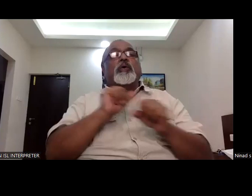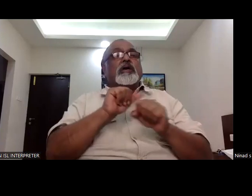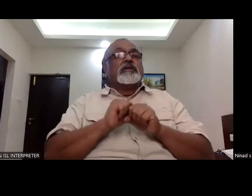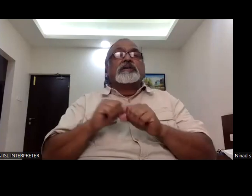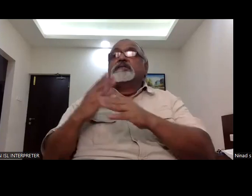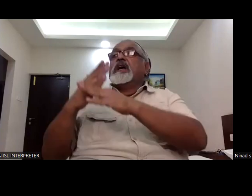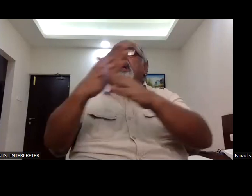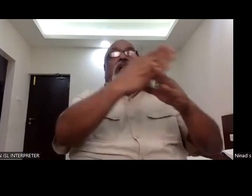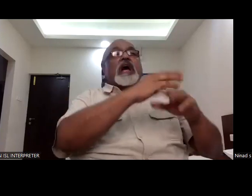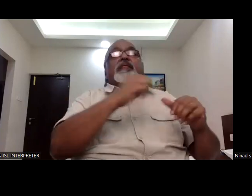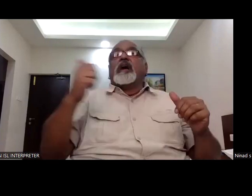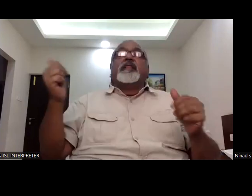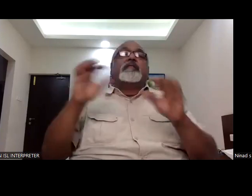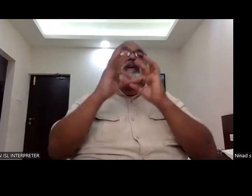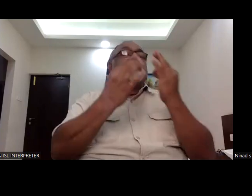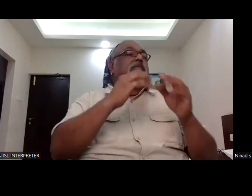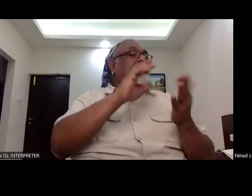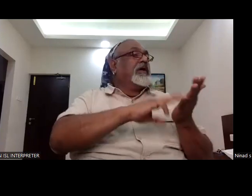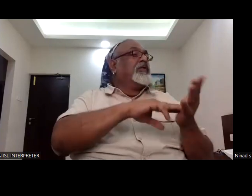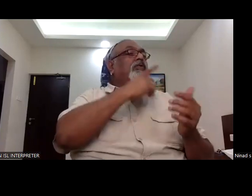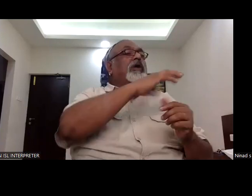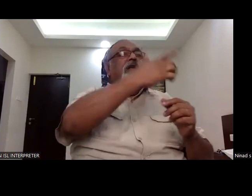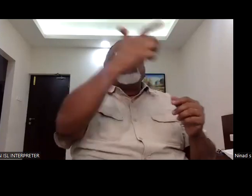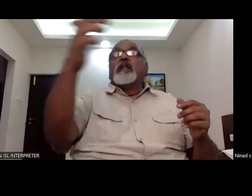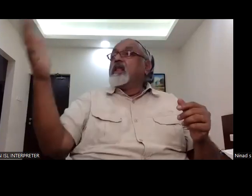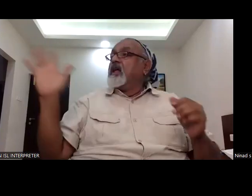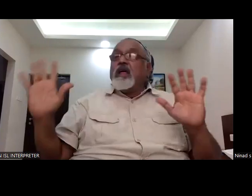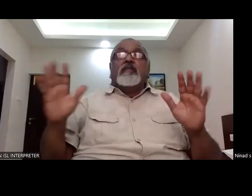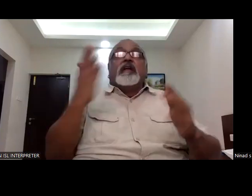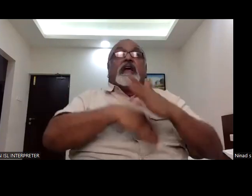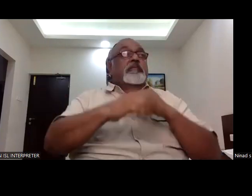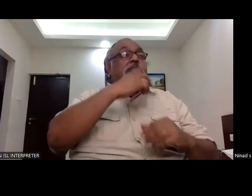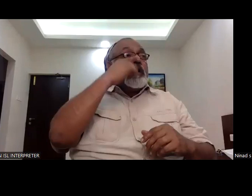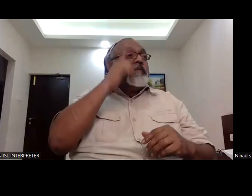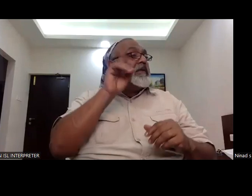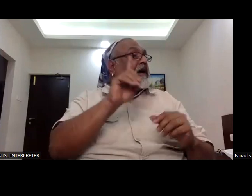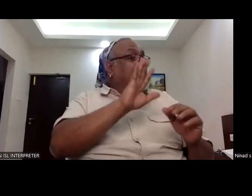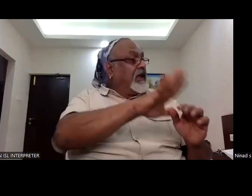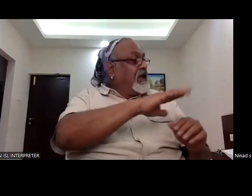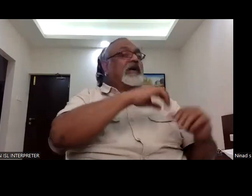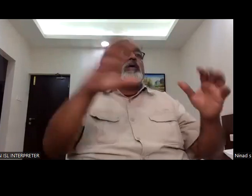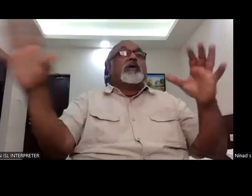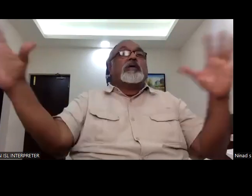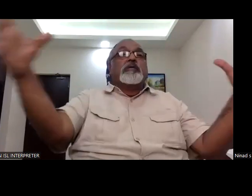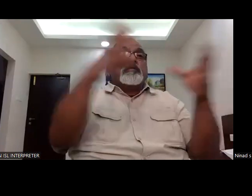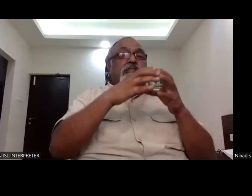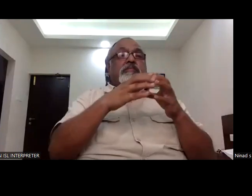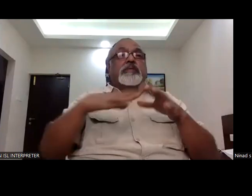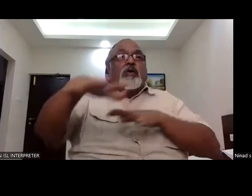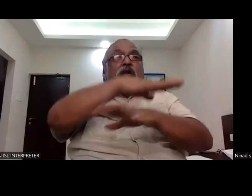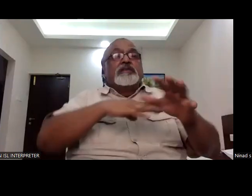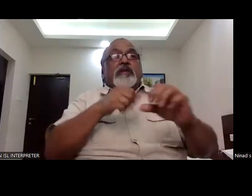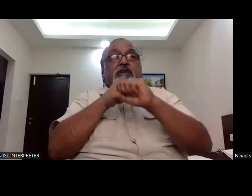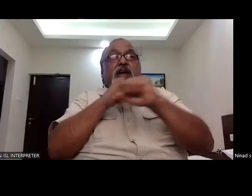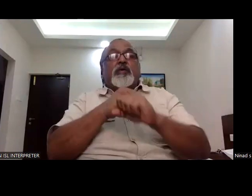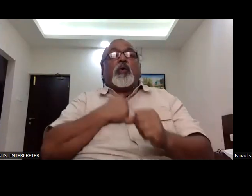family members and other similar kind of experiences, and they get together, formulate an organization, and they fight for their own